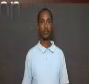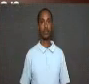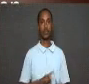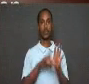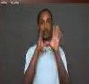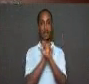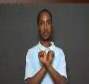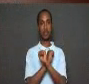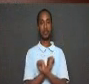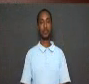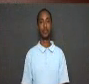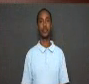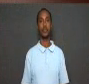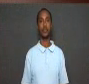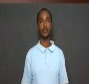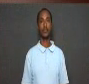Time's up.